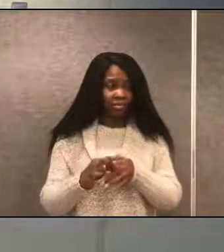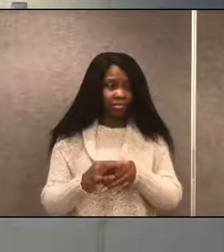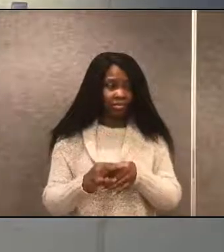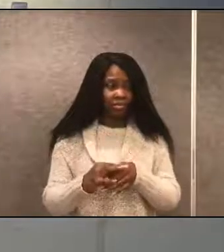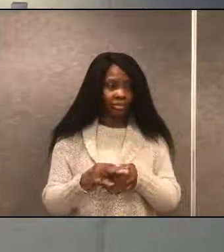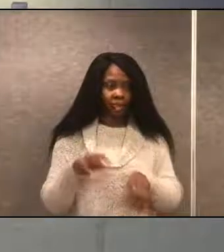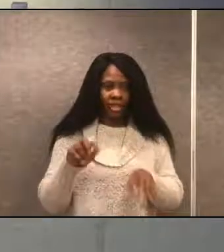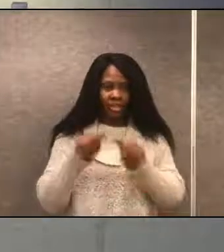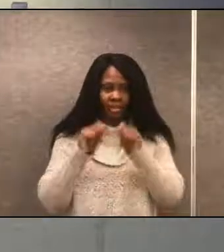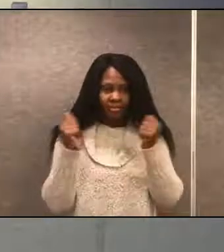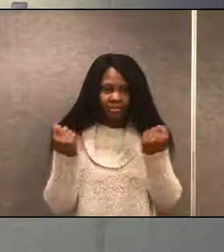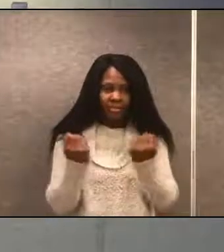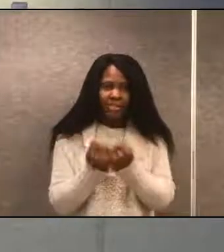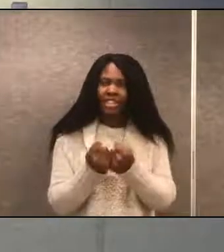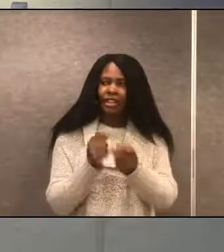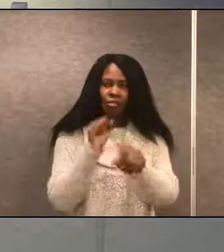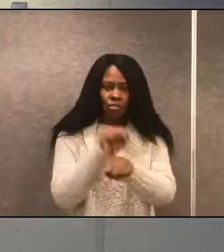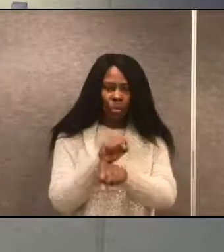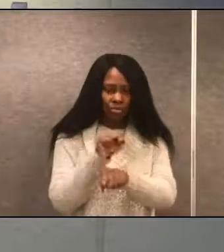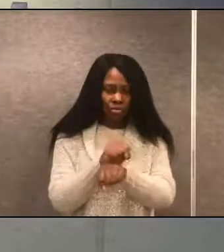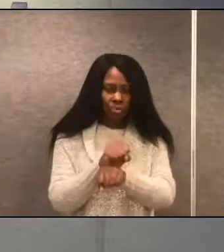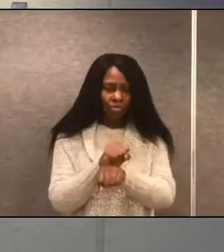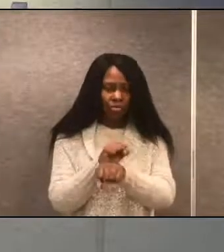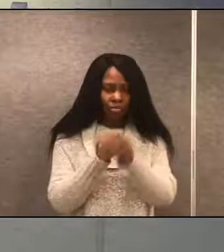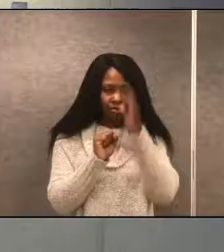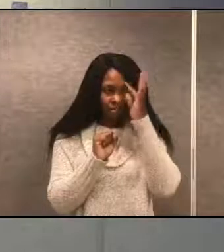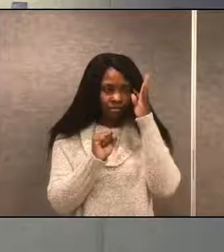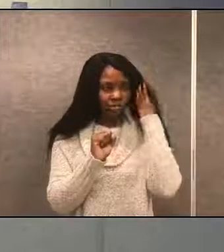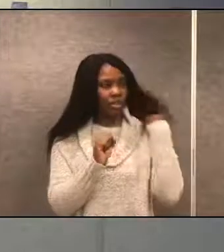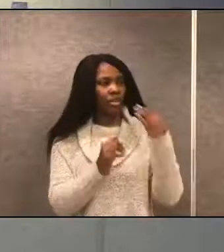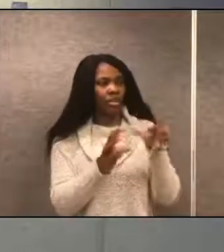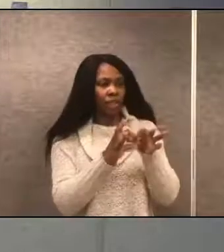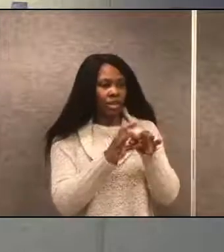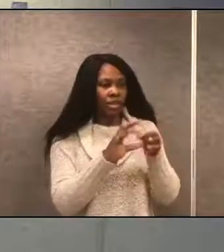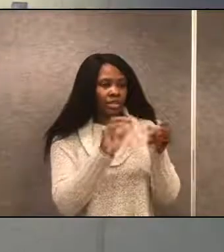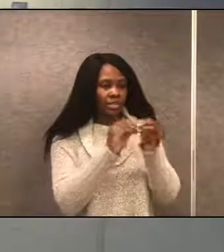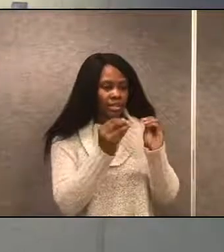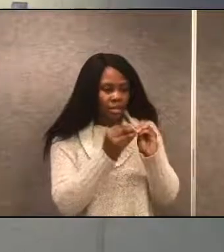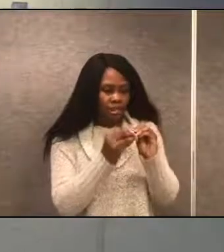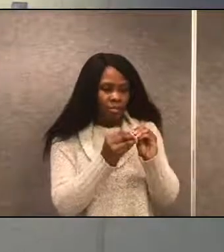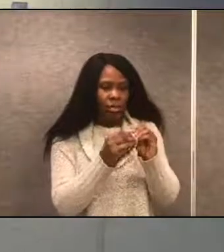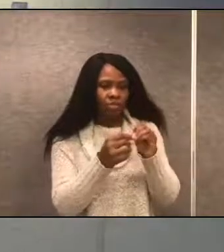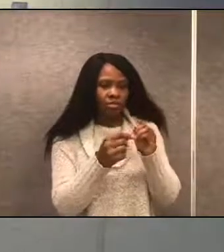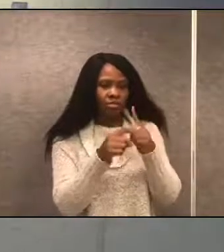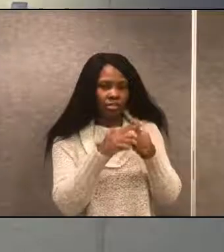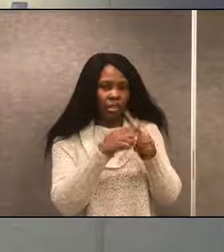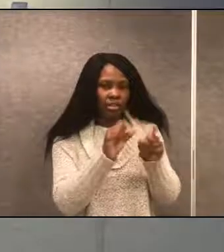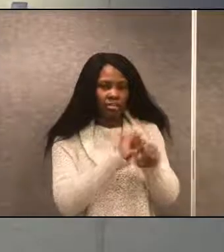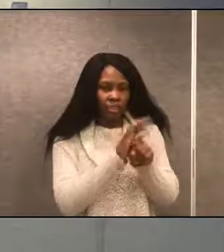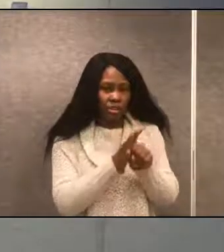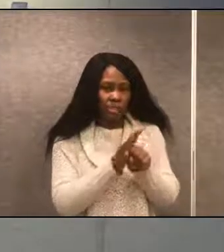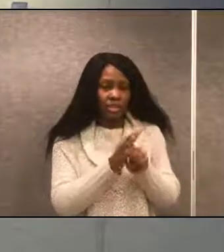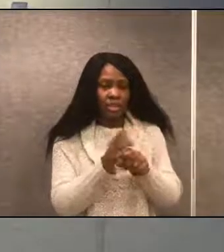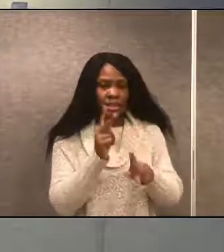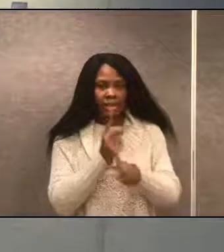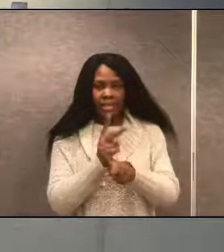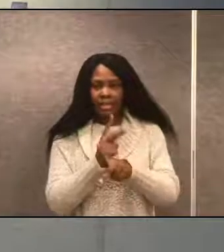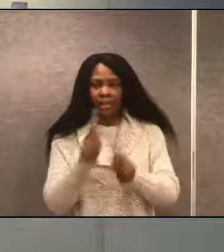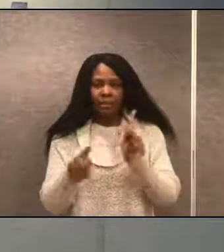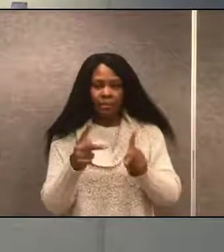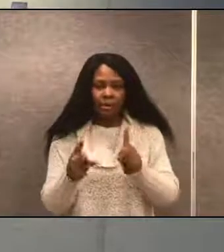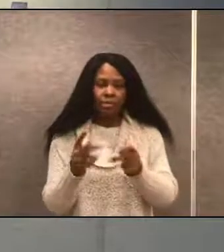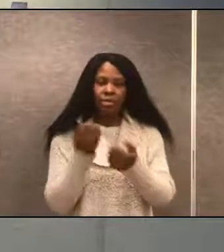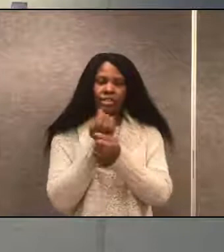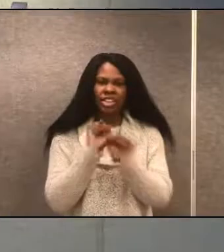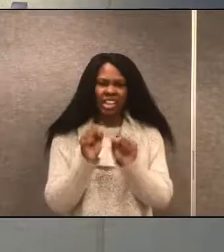earlier, team effort in terms of the numbers, keep people safe, keep people healthy, what they're not open up, what they open up.